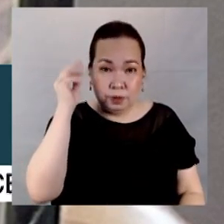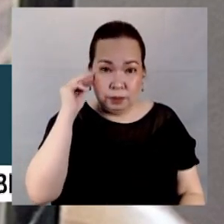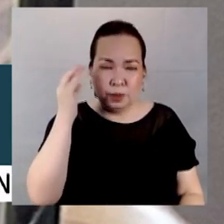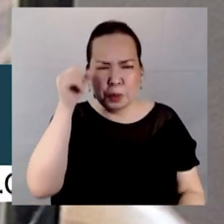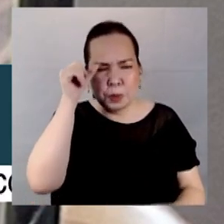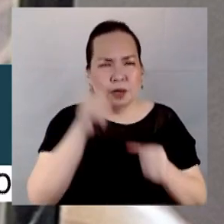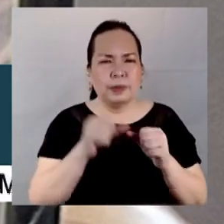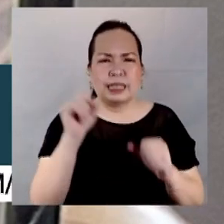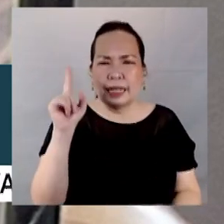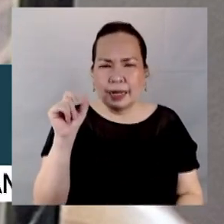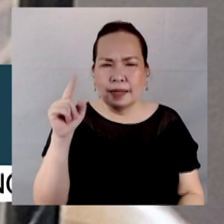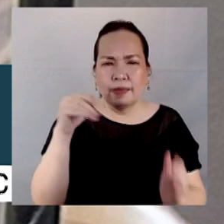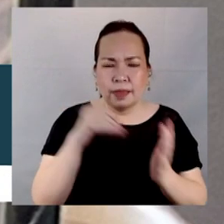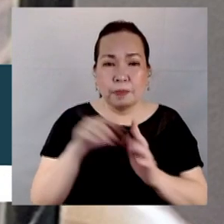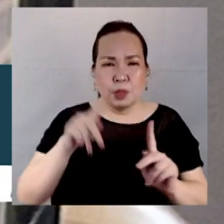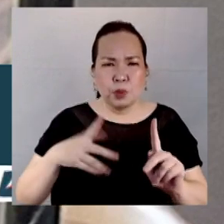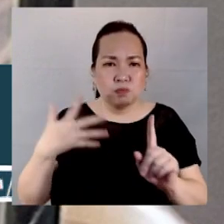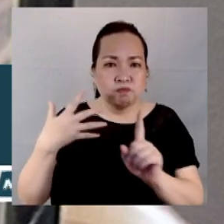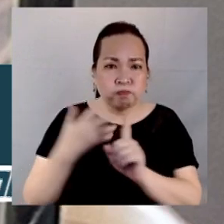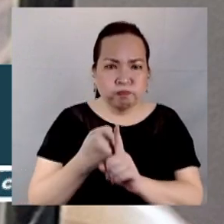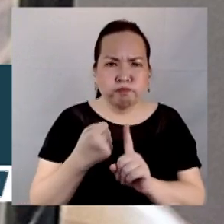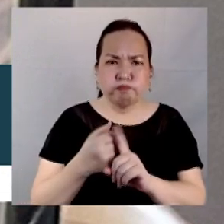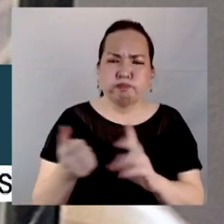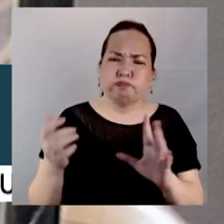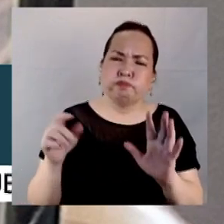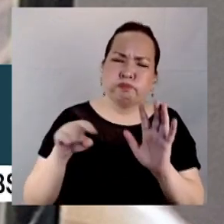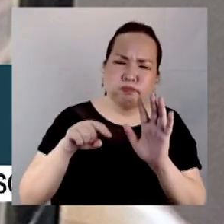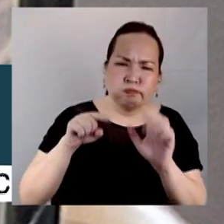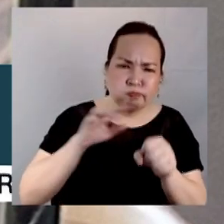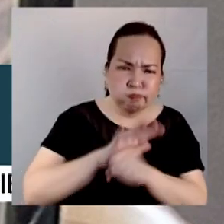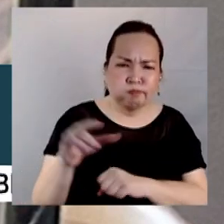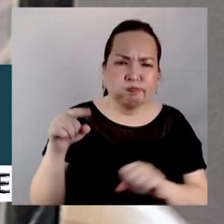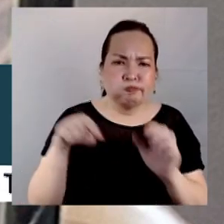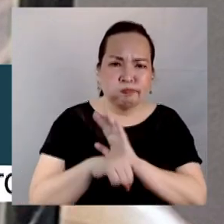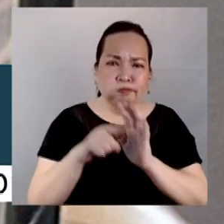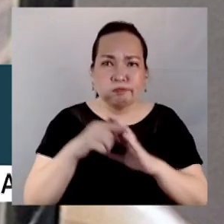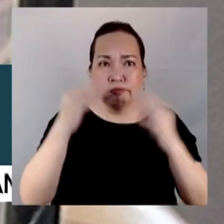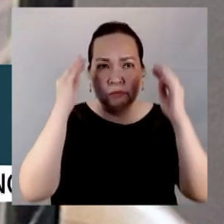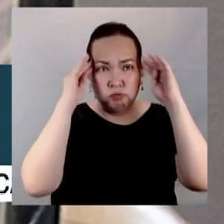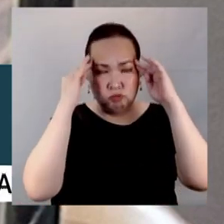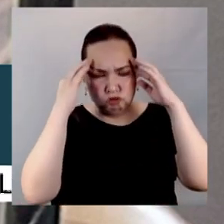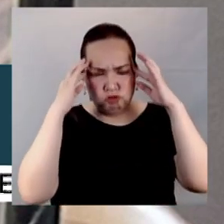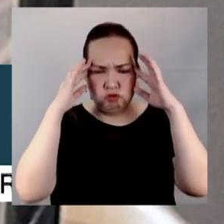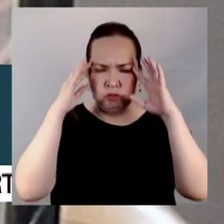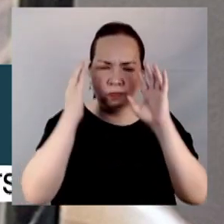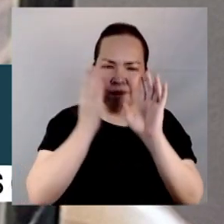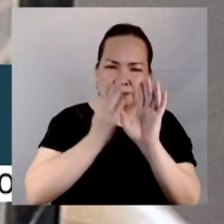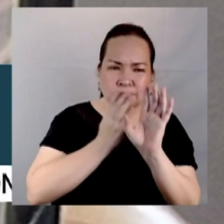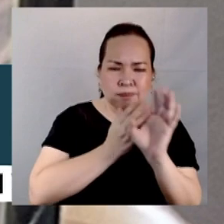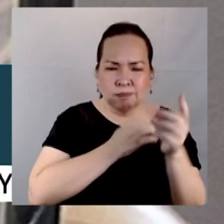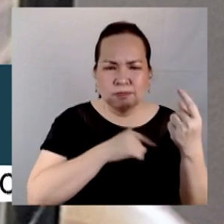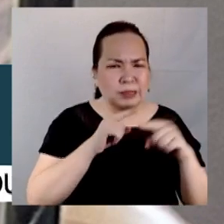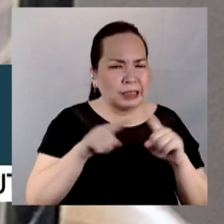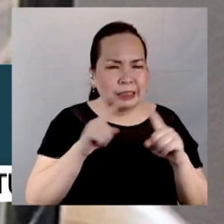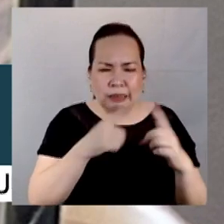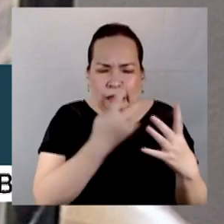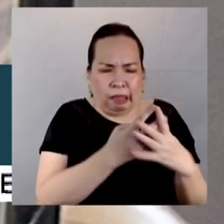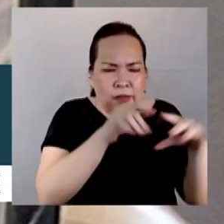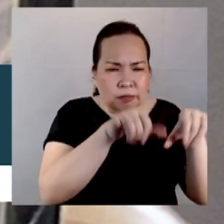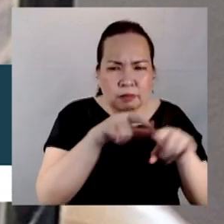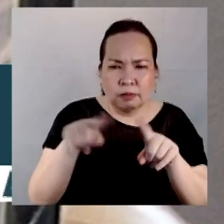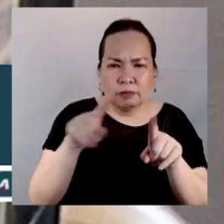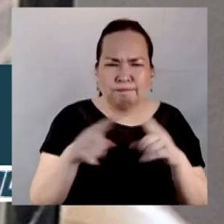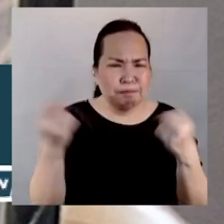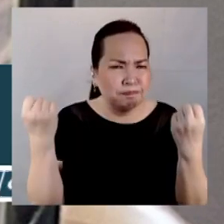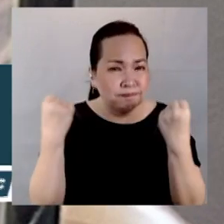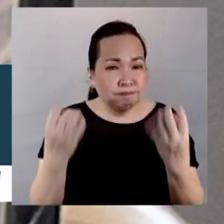were identified as victims of rape, mutilation, psychological and emotional abuse, arbitrary detention, and other human rights abuses committed during